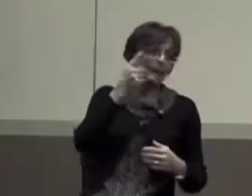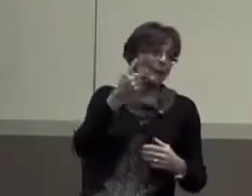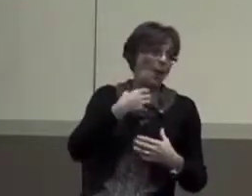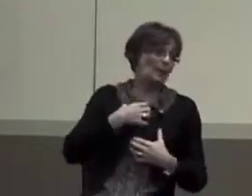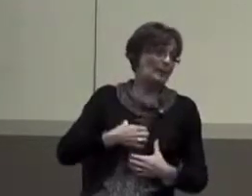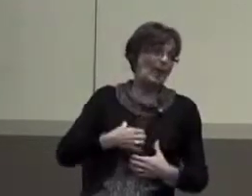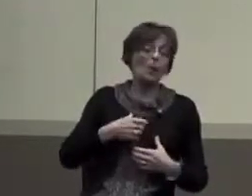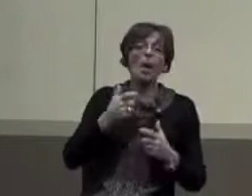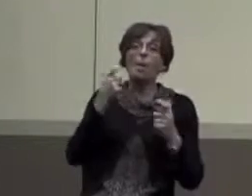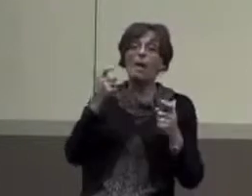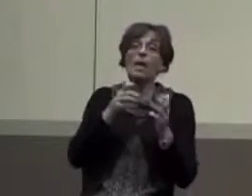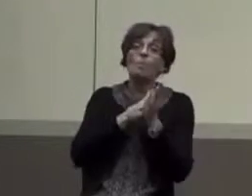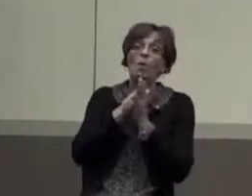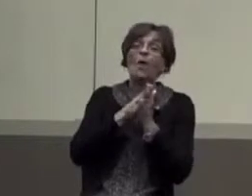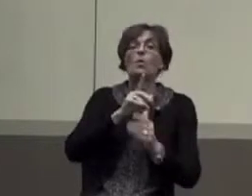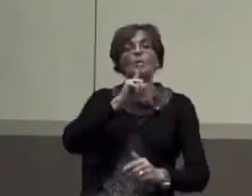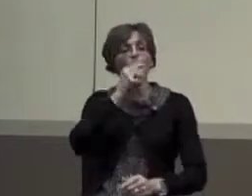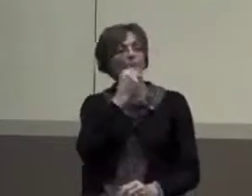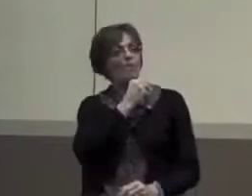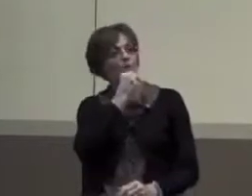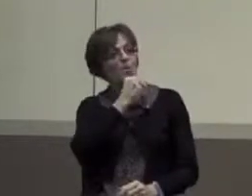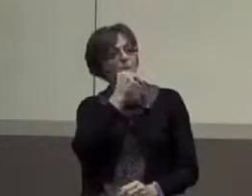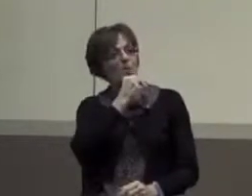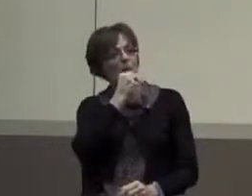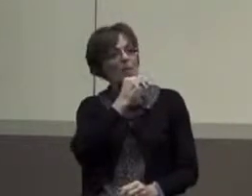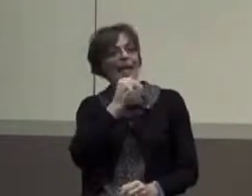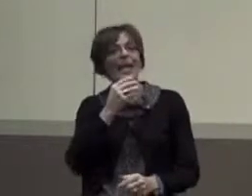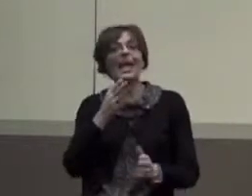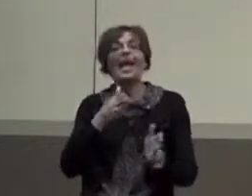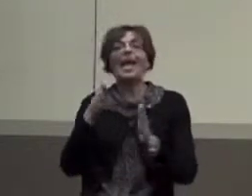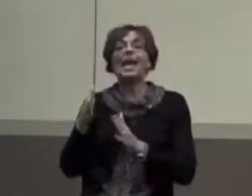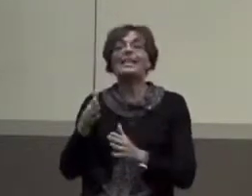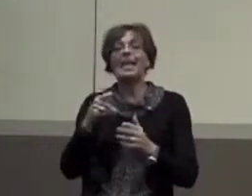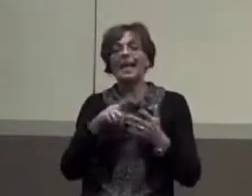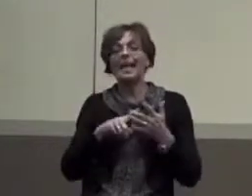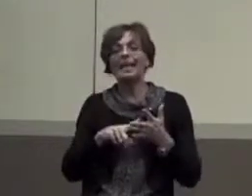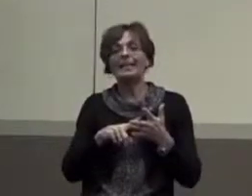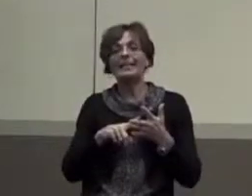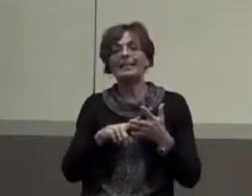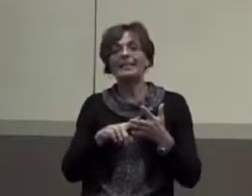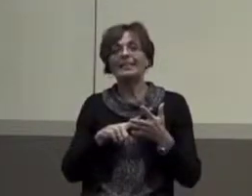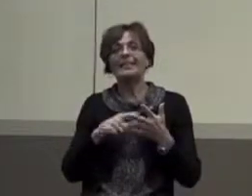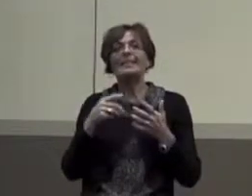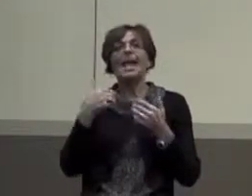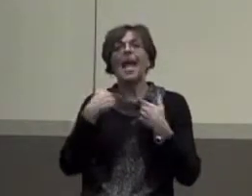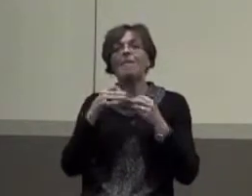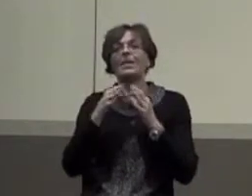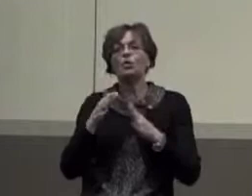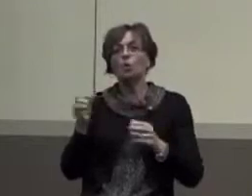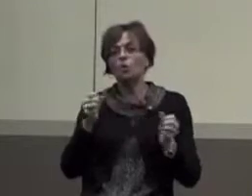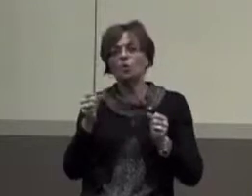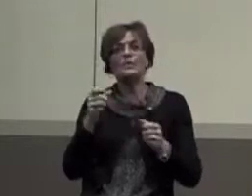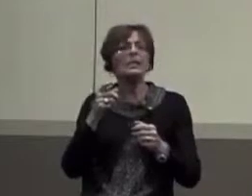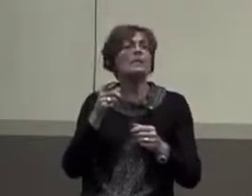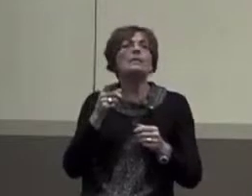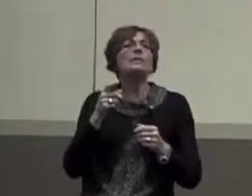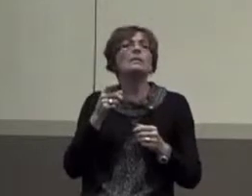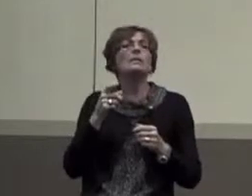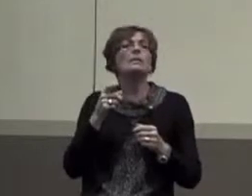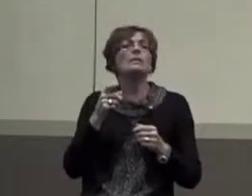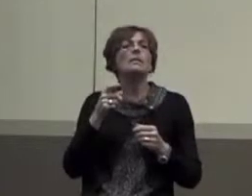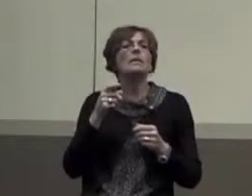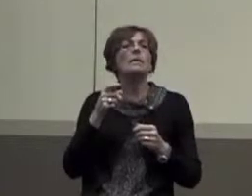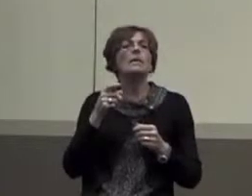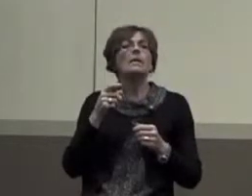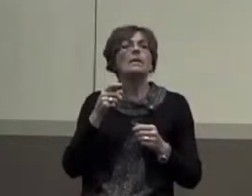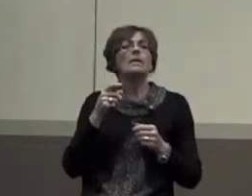real food. And then having the interpreters, they don't necessarily, for our mainstream students, they don't hand